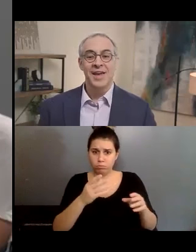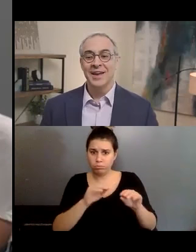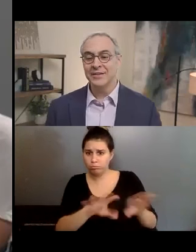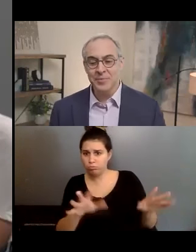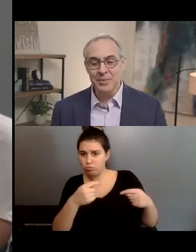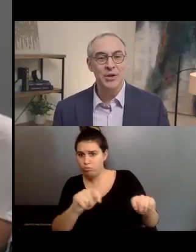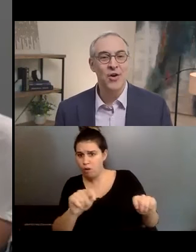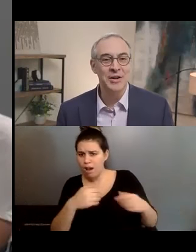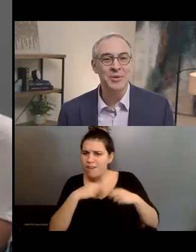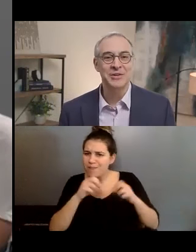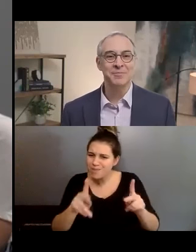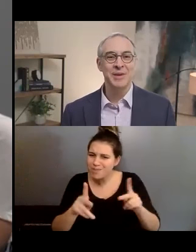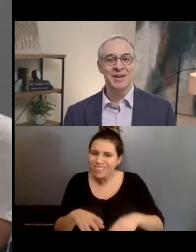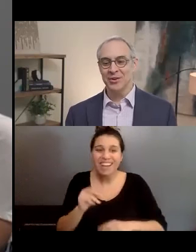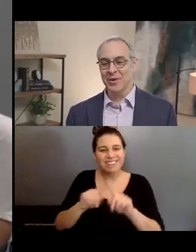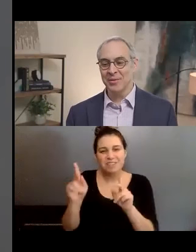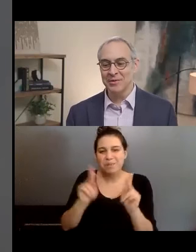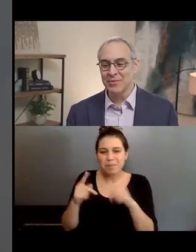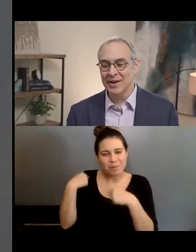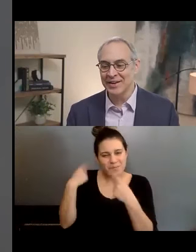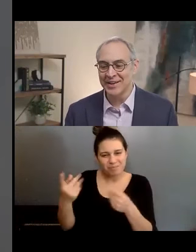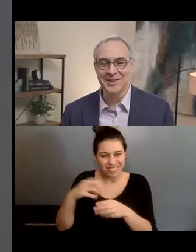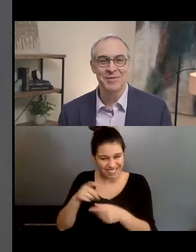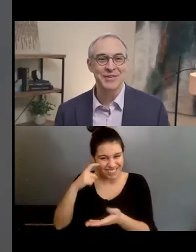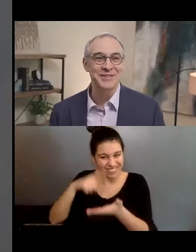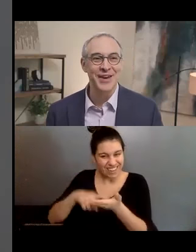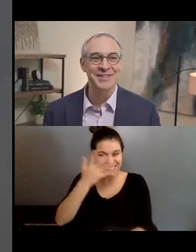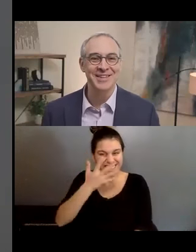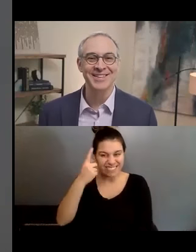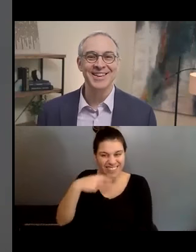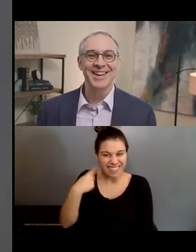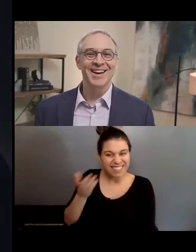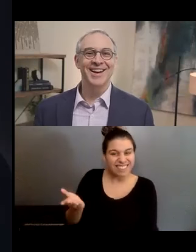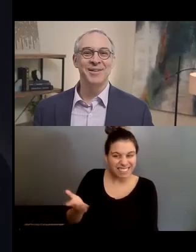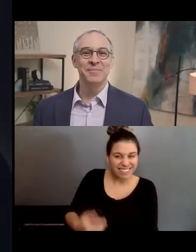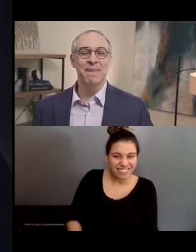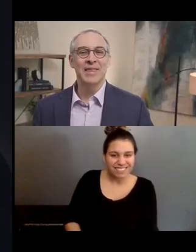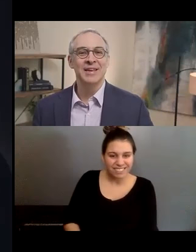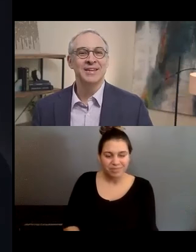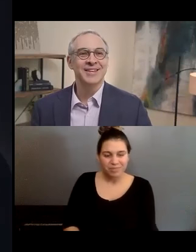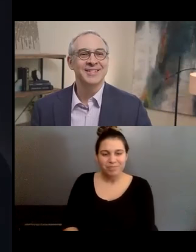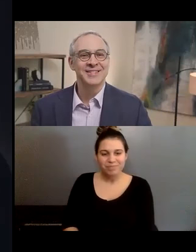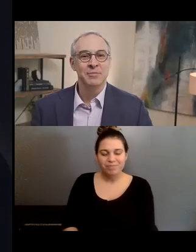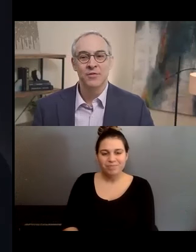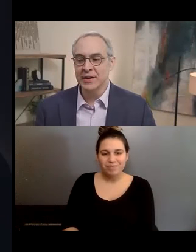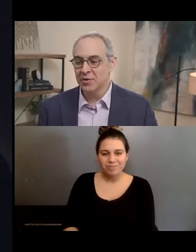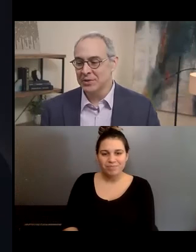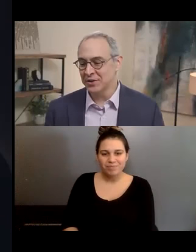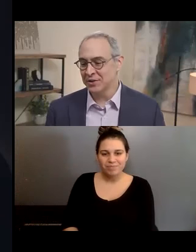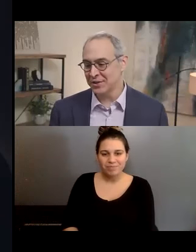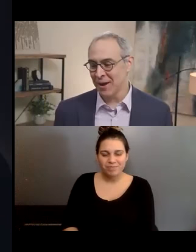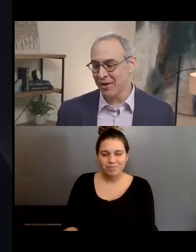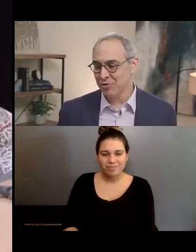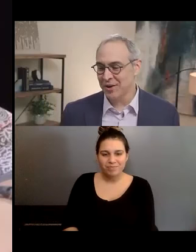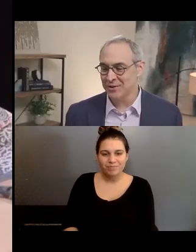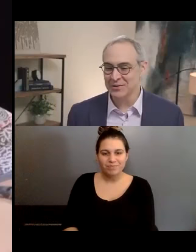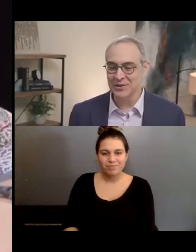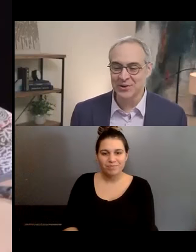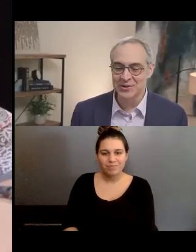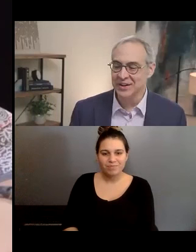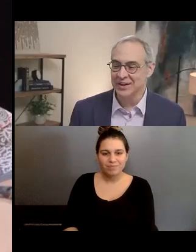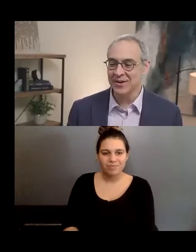there. And different people have already participated. You'll probably recognize some of these faces in some of the video material. Jess